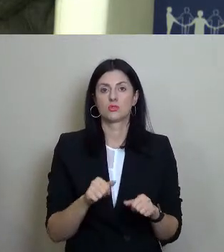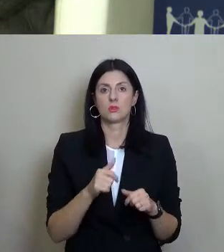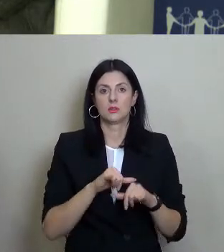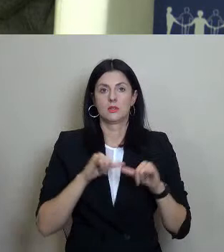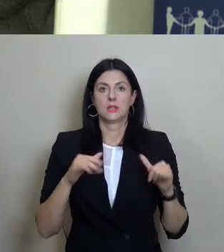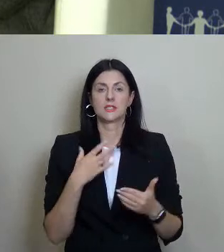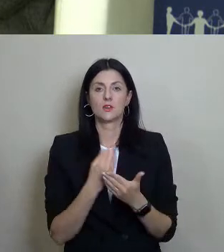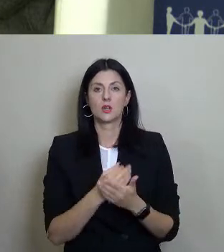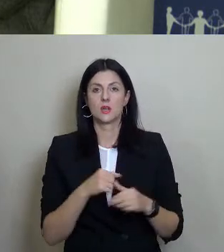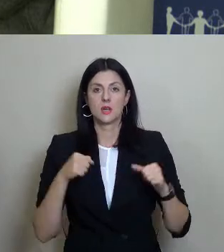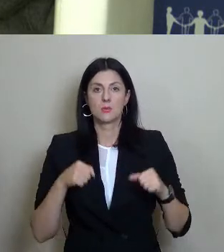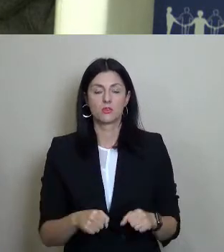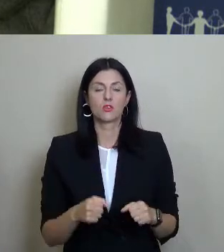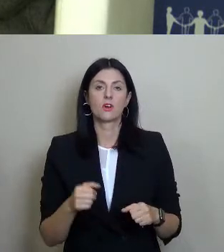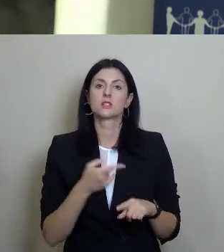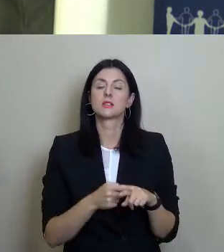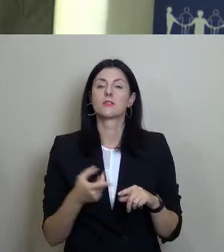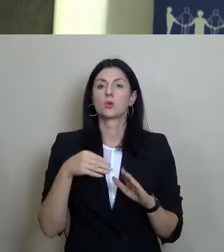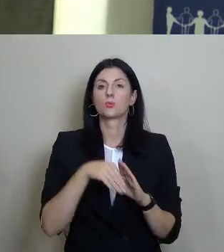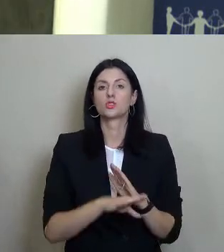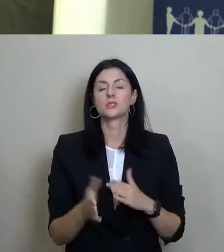could expand